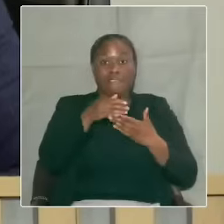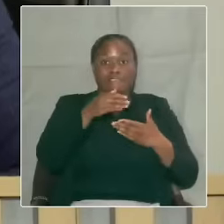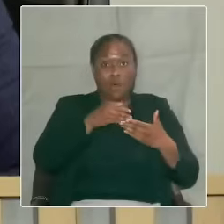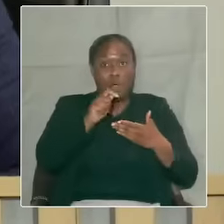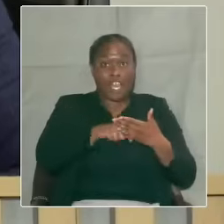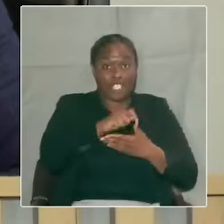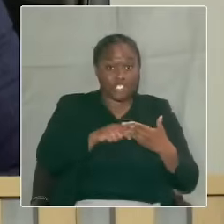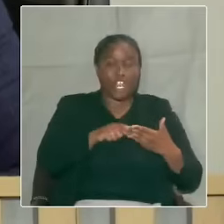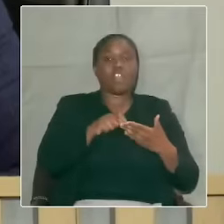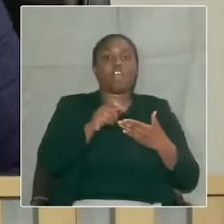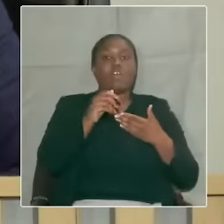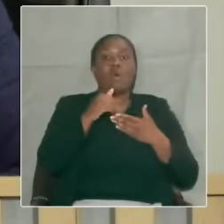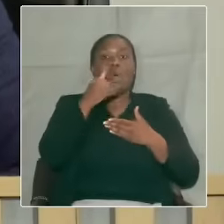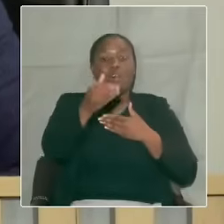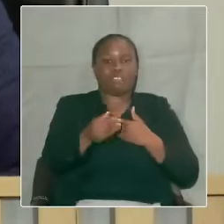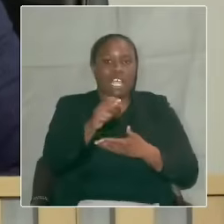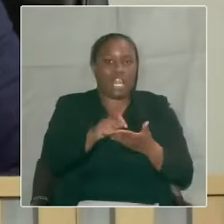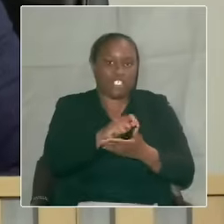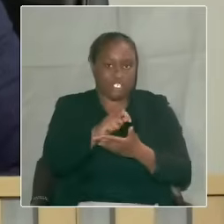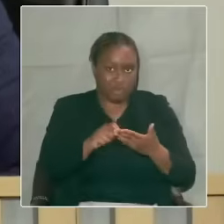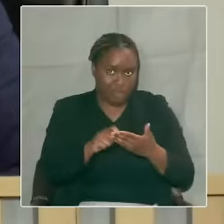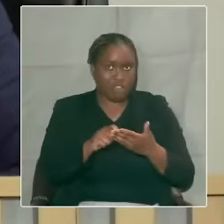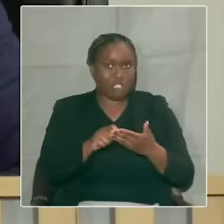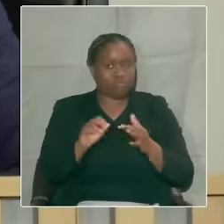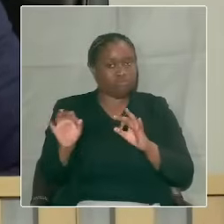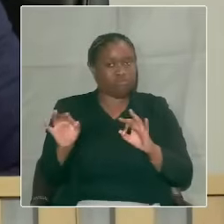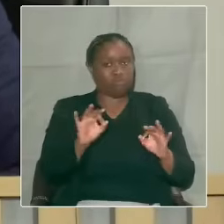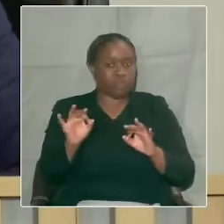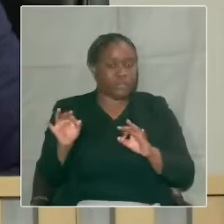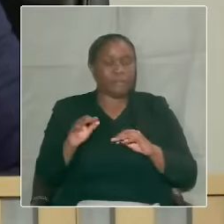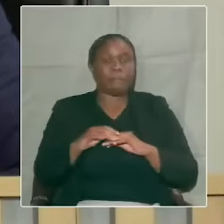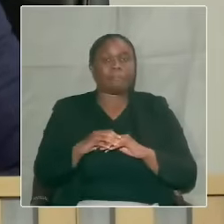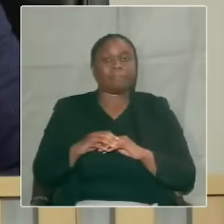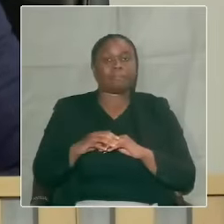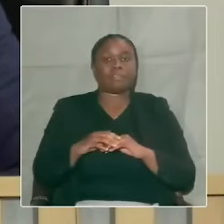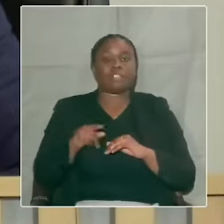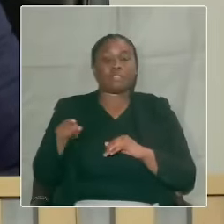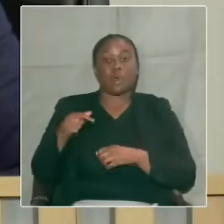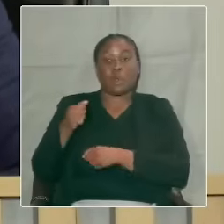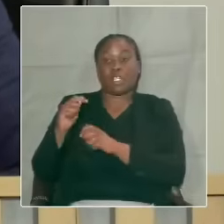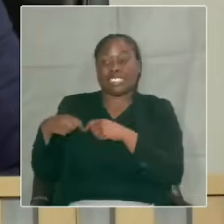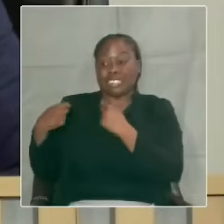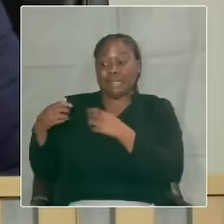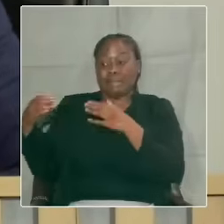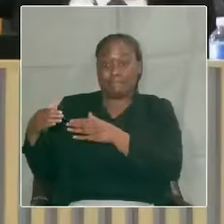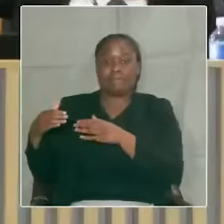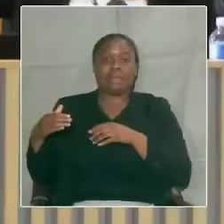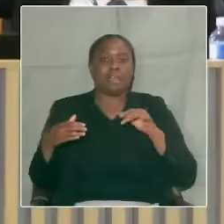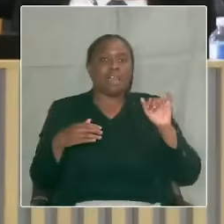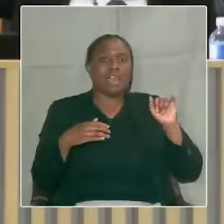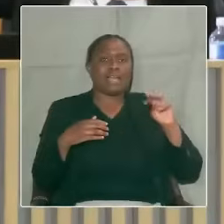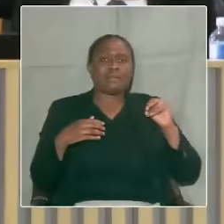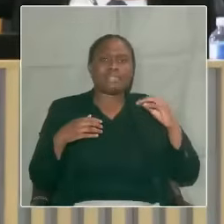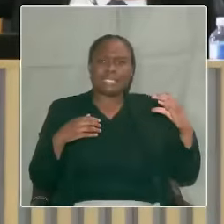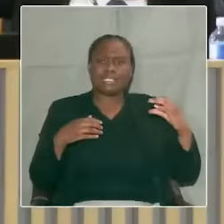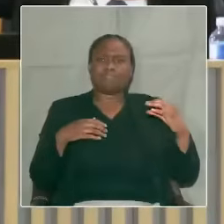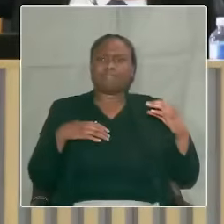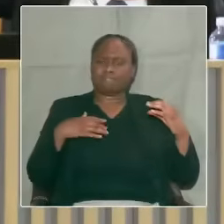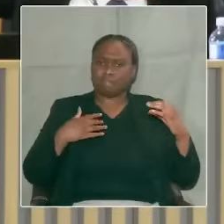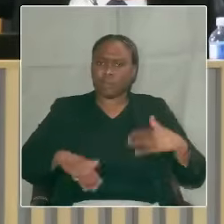beyond. However, through the integrated work of the task team, the IMC is as committed